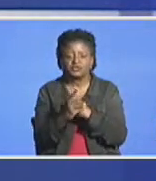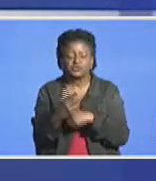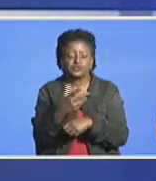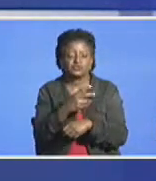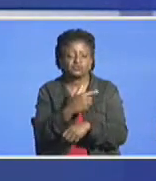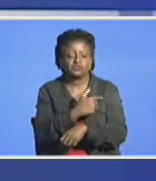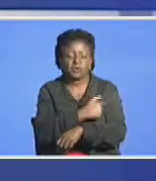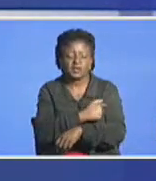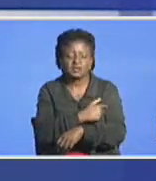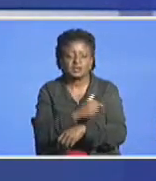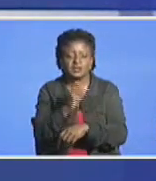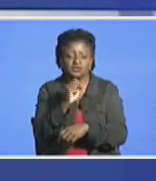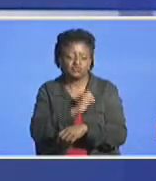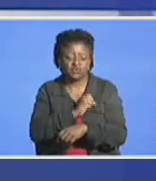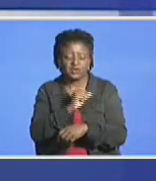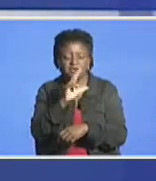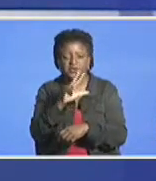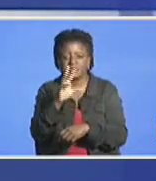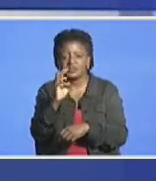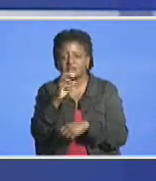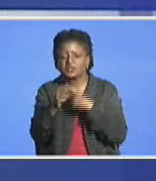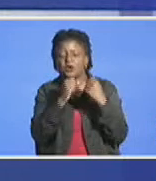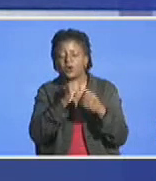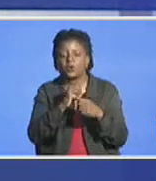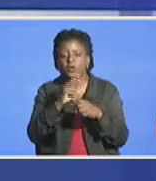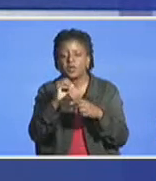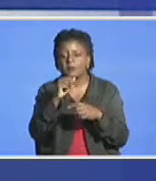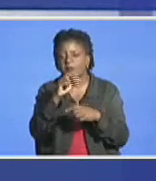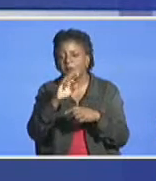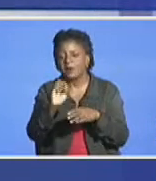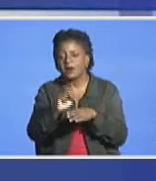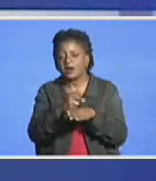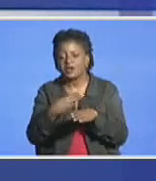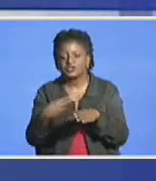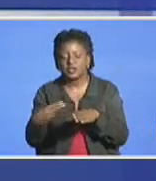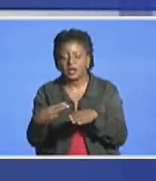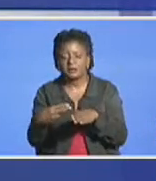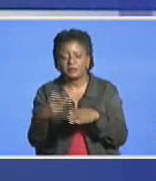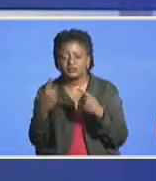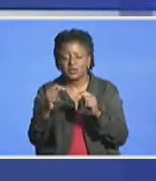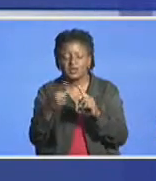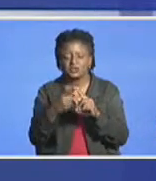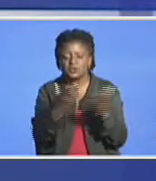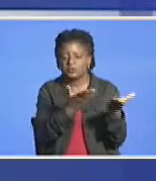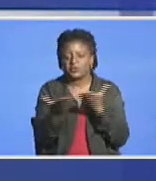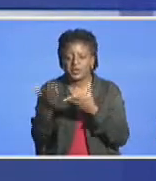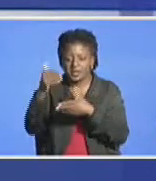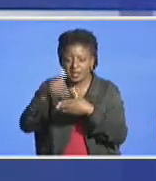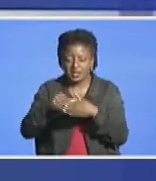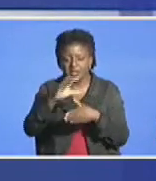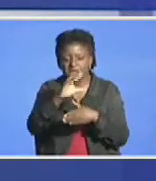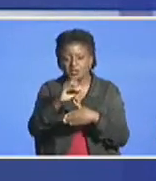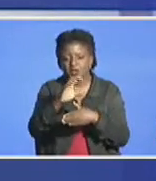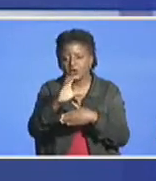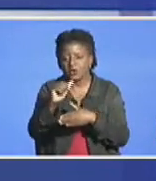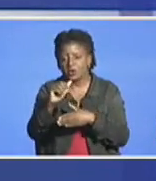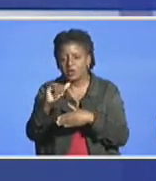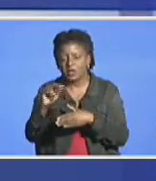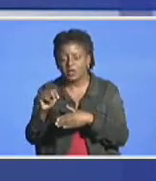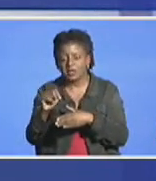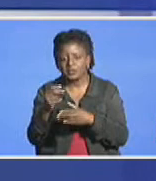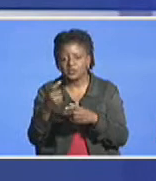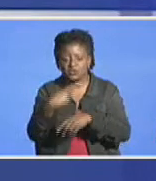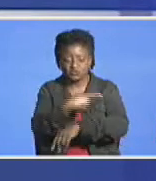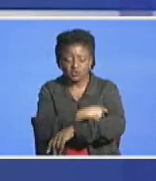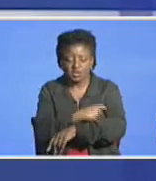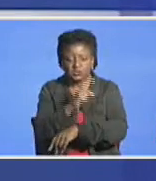Marsh Harbor resident, attempted to import cocaine into the Bahamas between May 7th and 12th. The drugs weighed in at